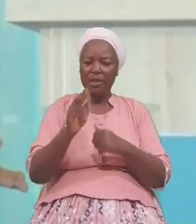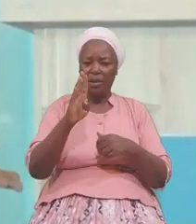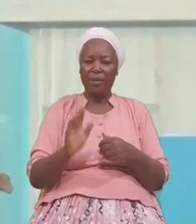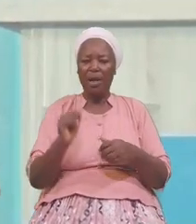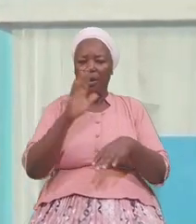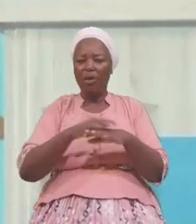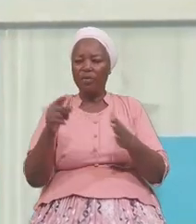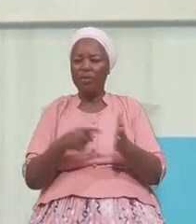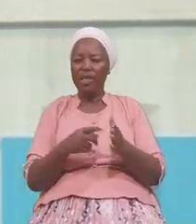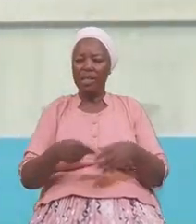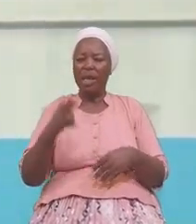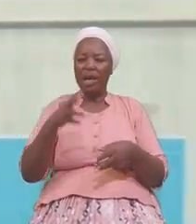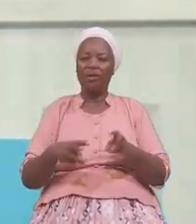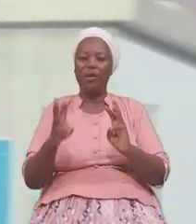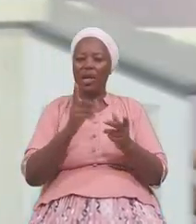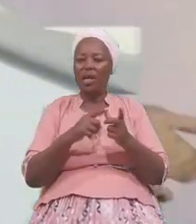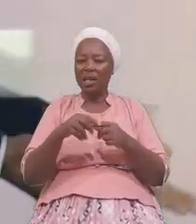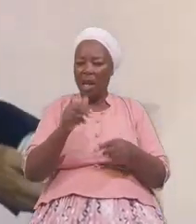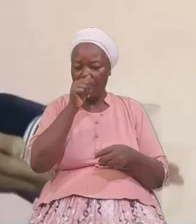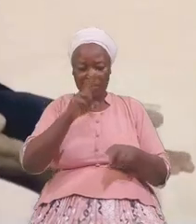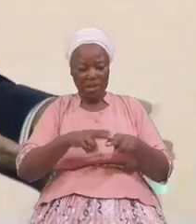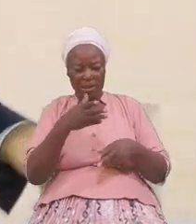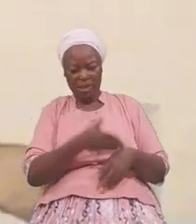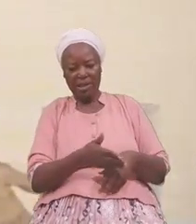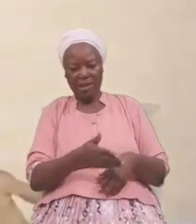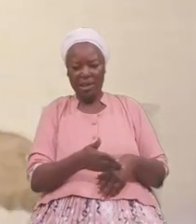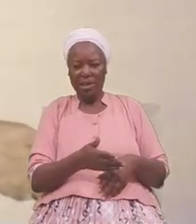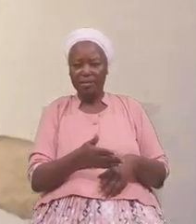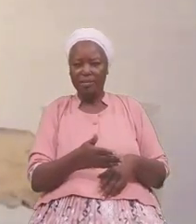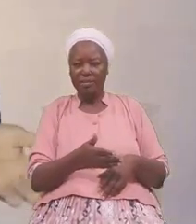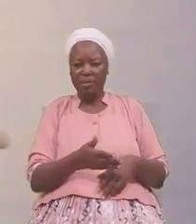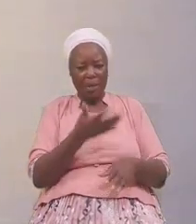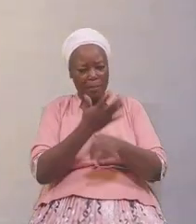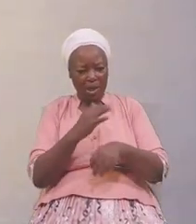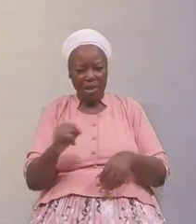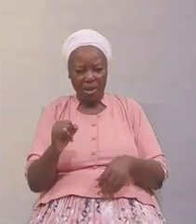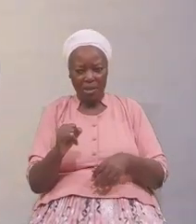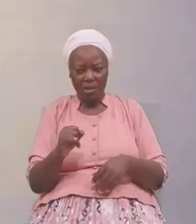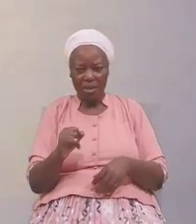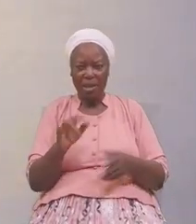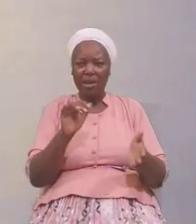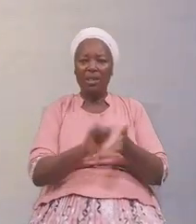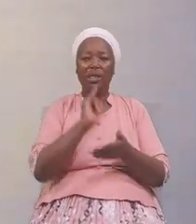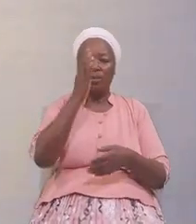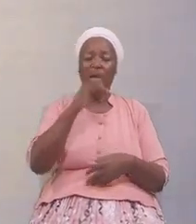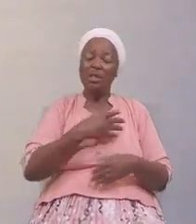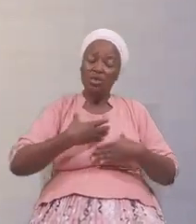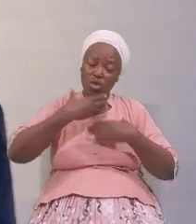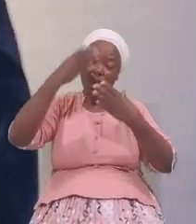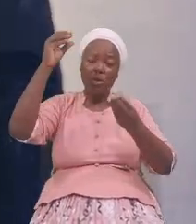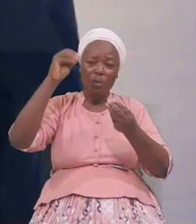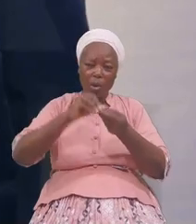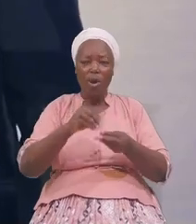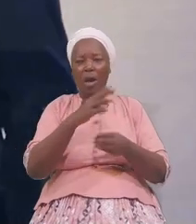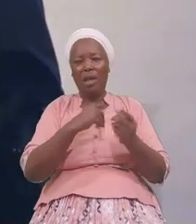on this highway, and I'm sitting down here begging. That's why he cried out, and he